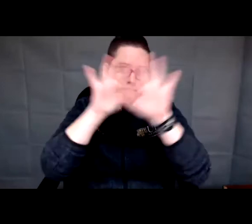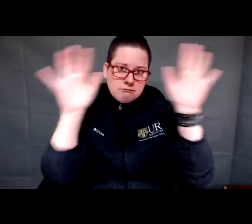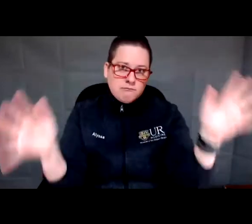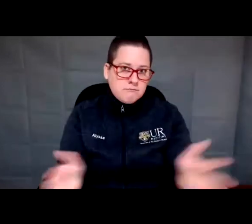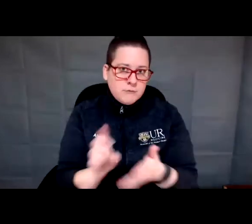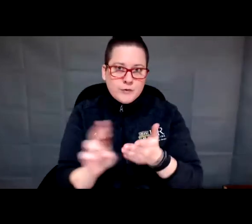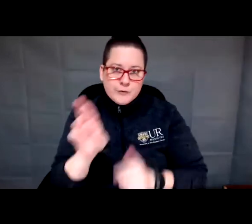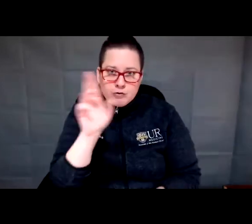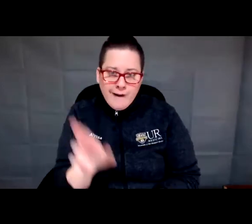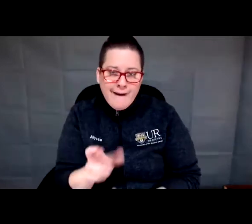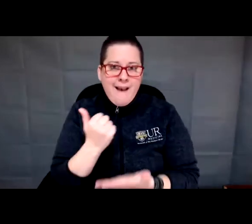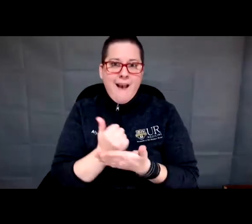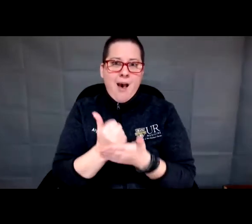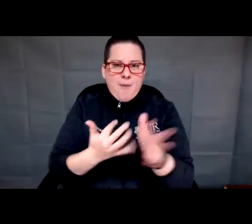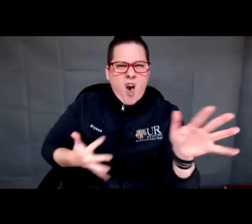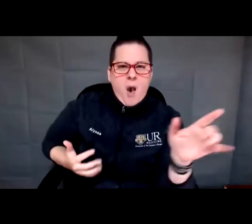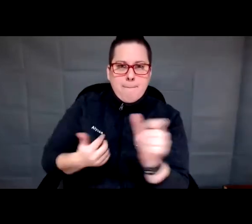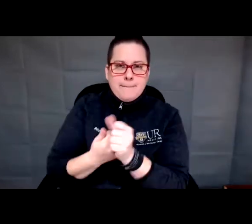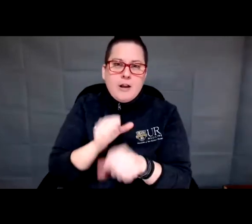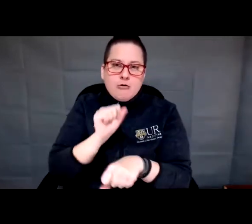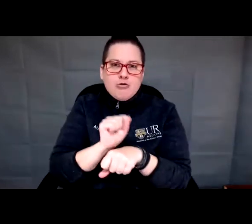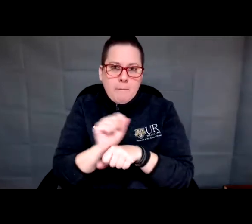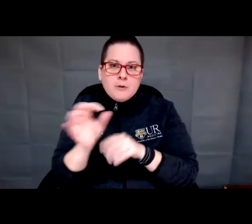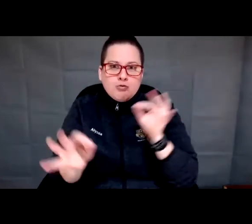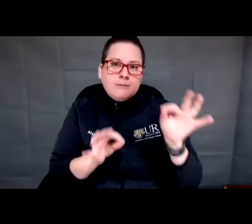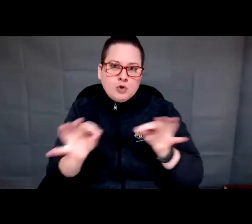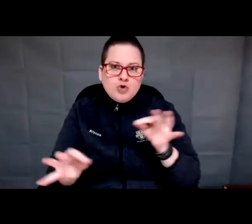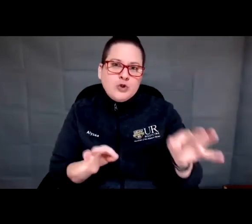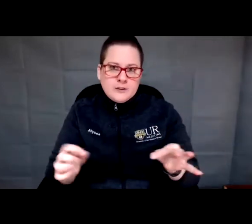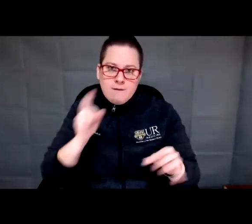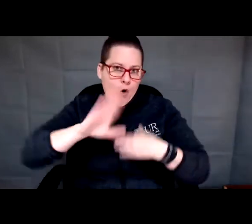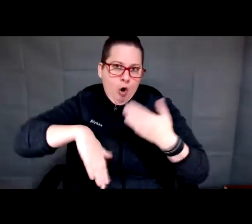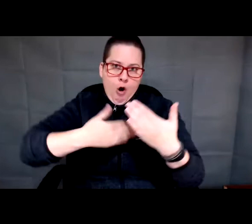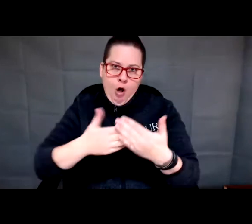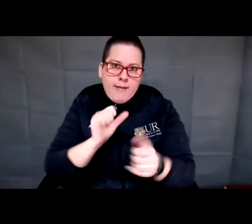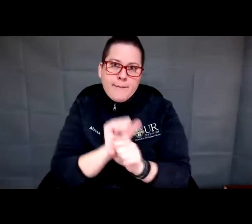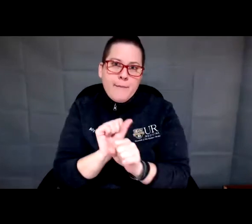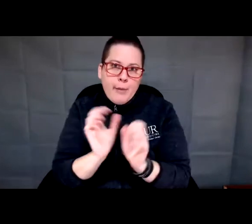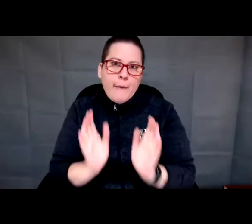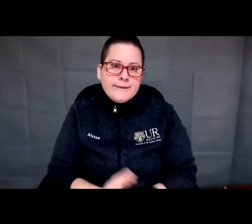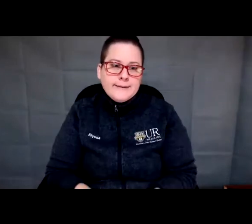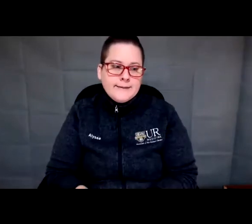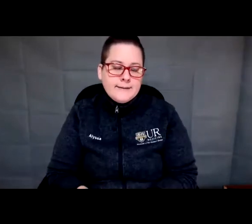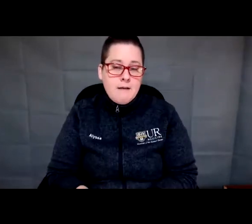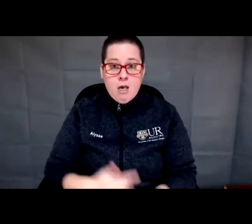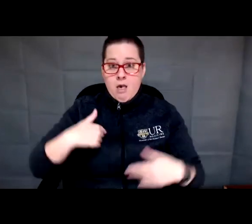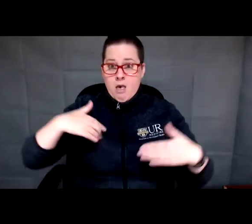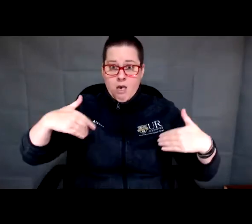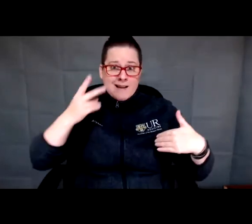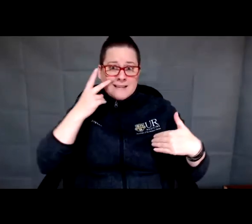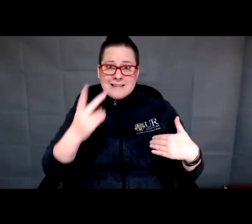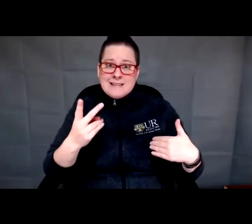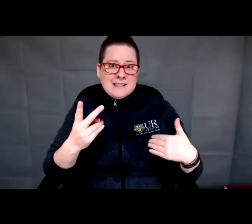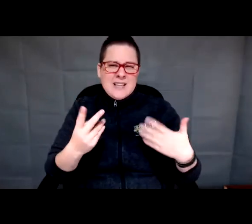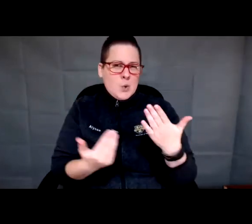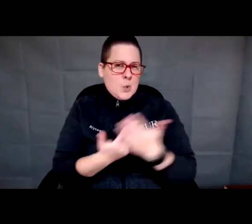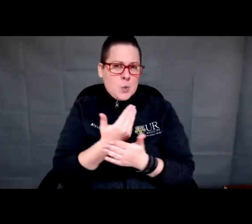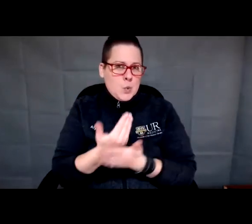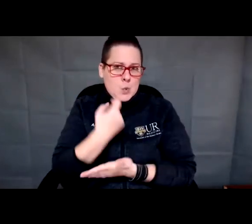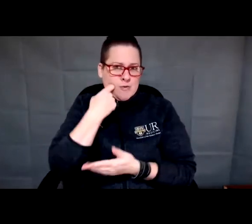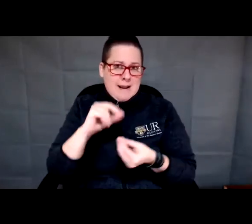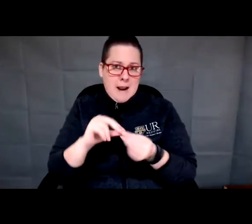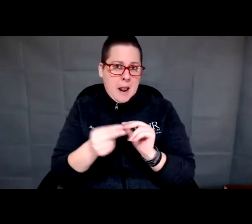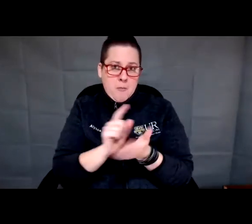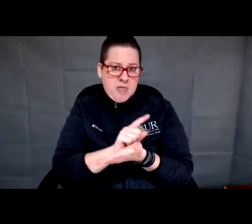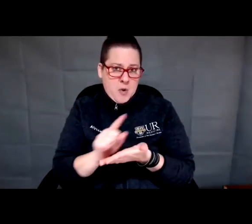organization to update job descriptions. And so I actually have not seen the updated numbers this